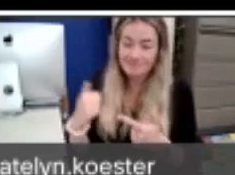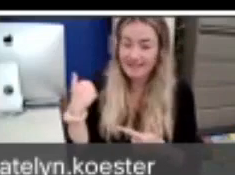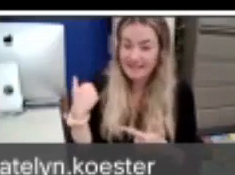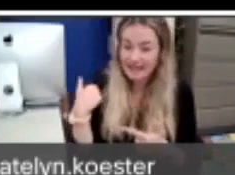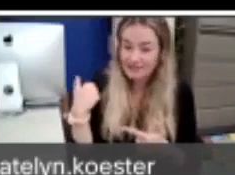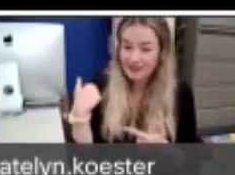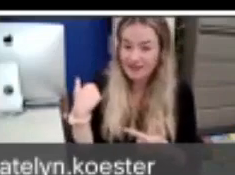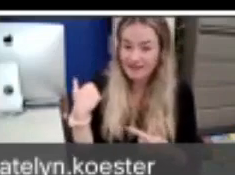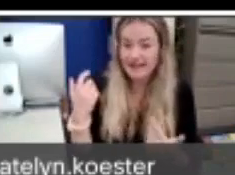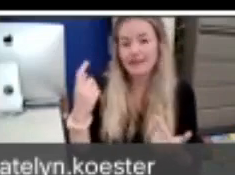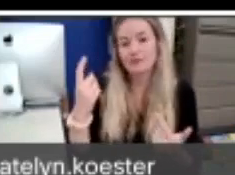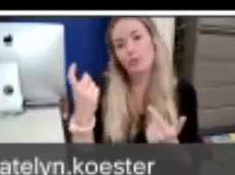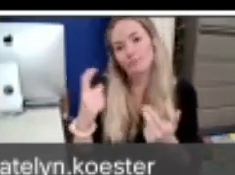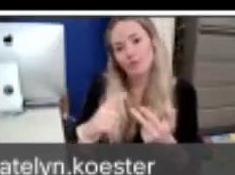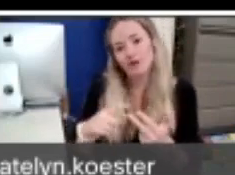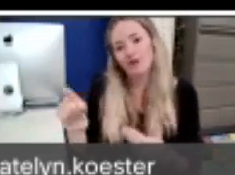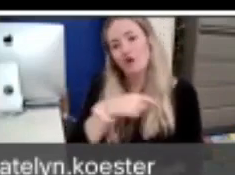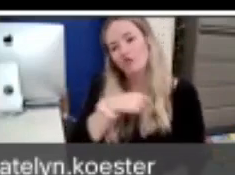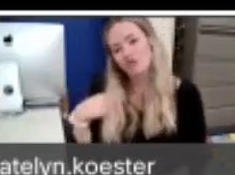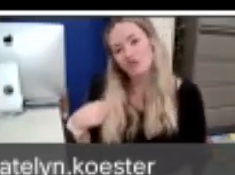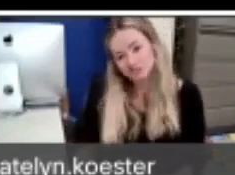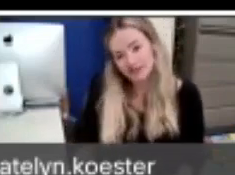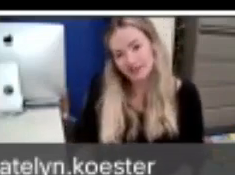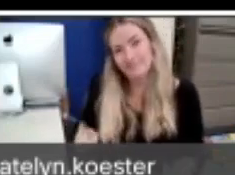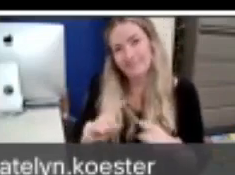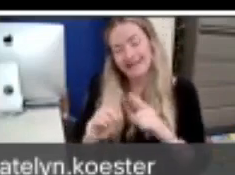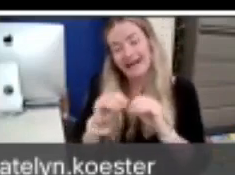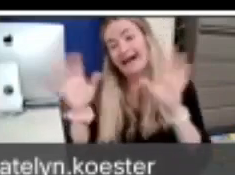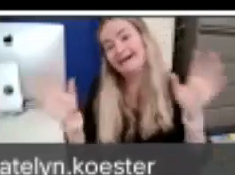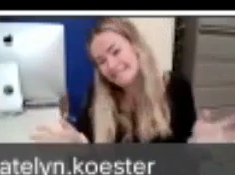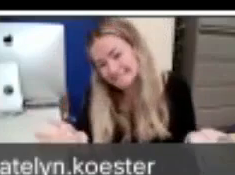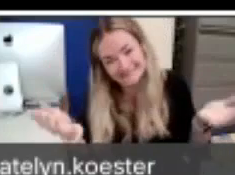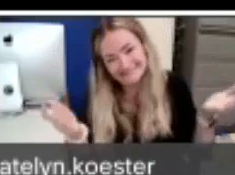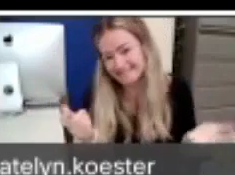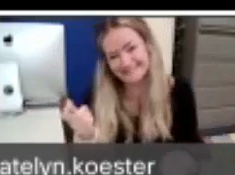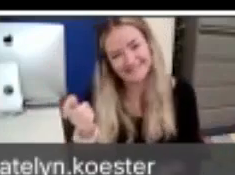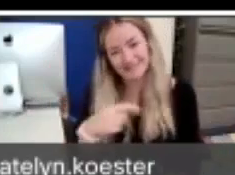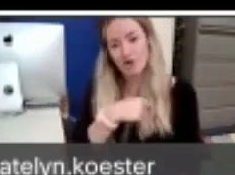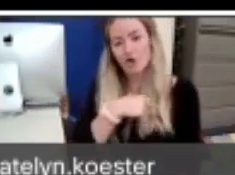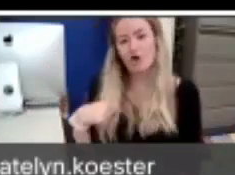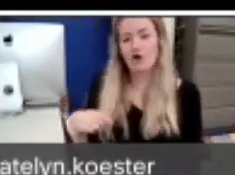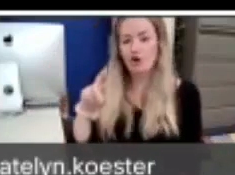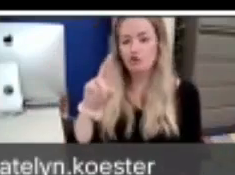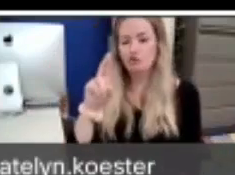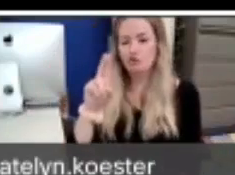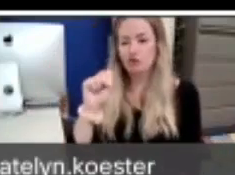women on the team. It's US and Canada. And I think there's one more